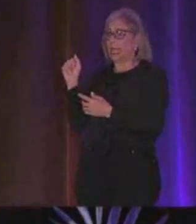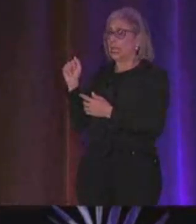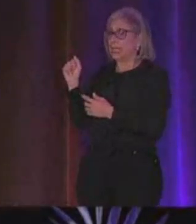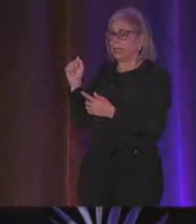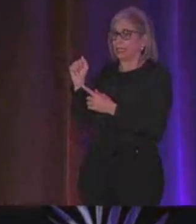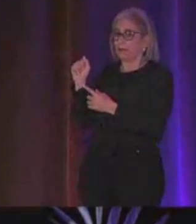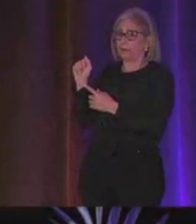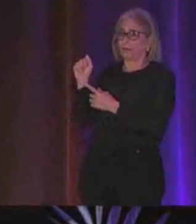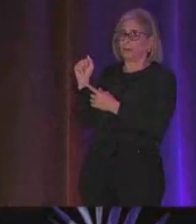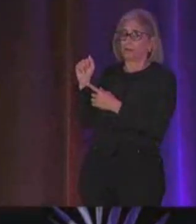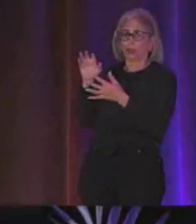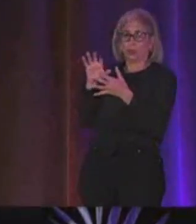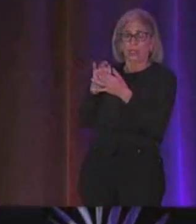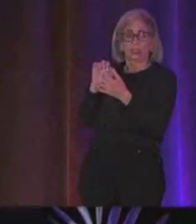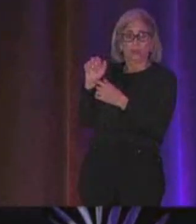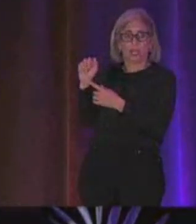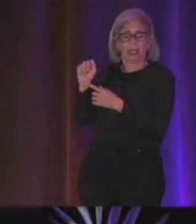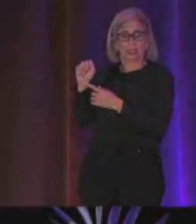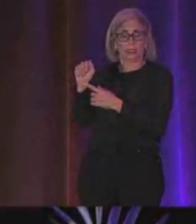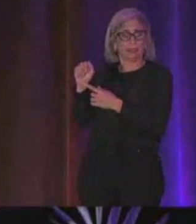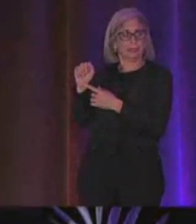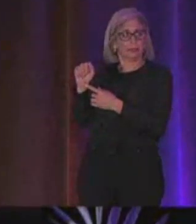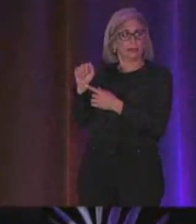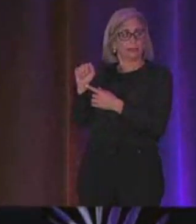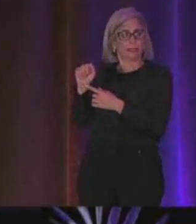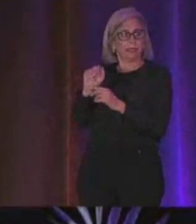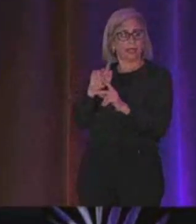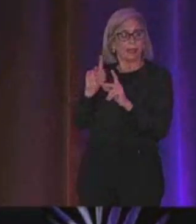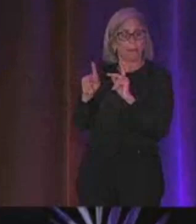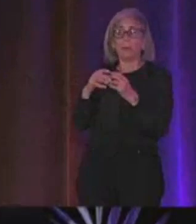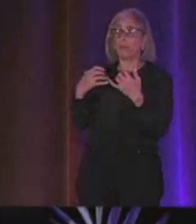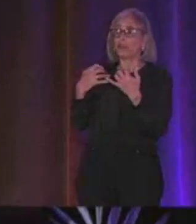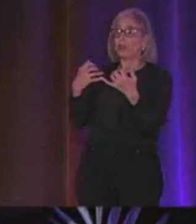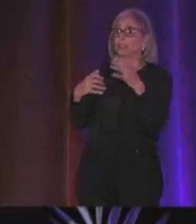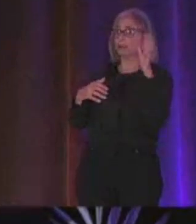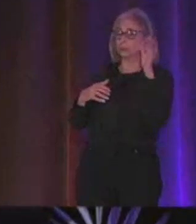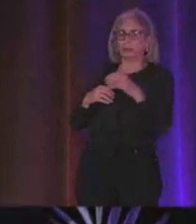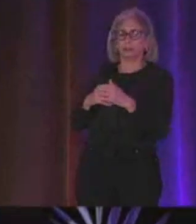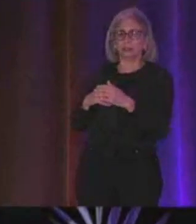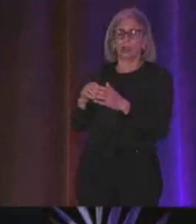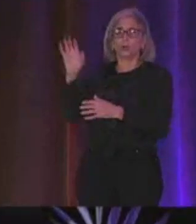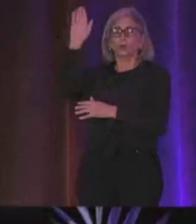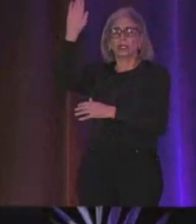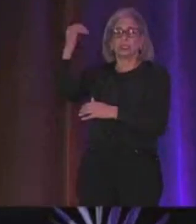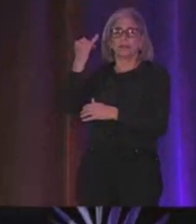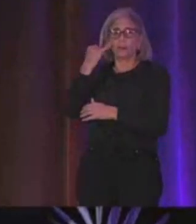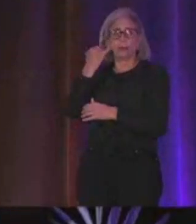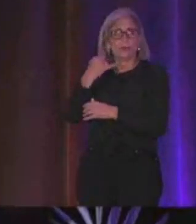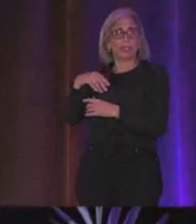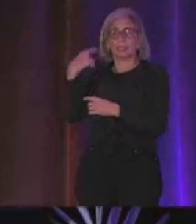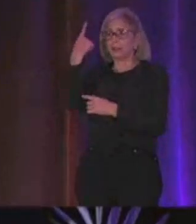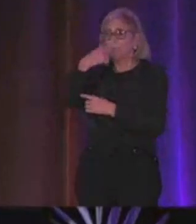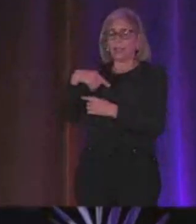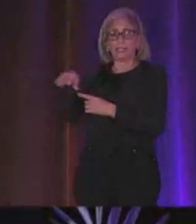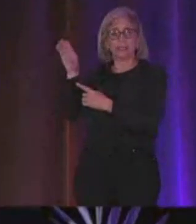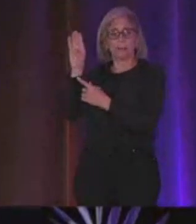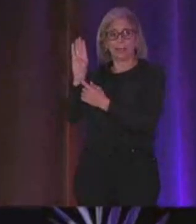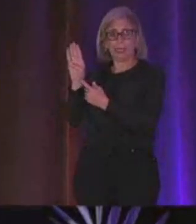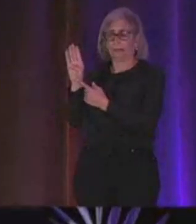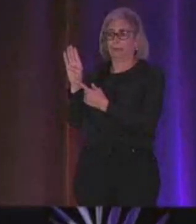Okay. Nearly 5% of the people in the audience. Please raise the hand if you think it's a face B, which is the real one.